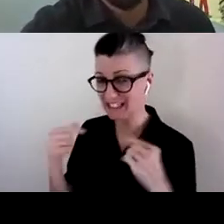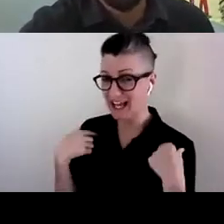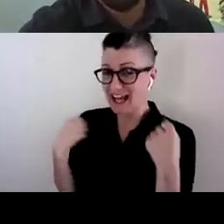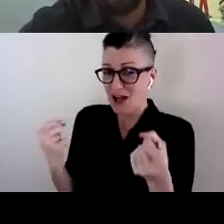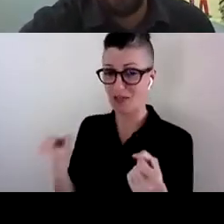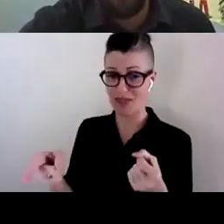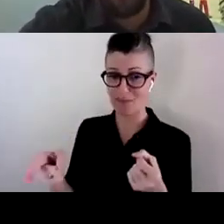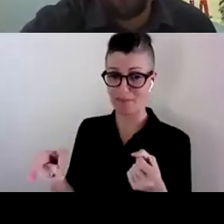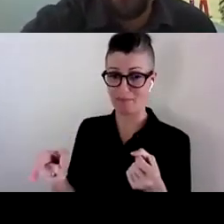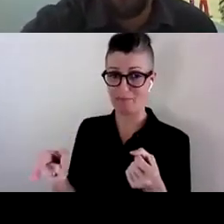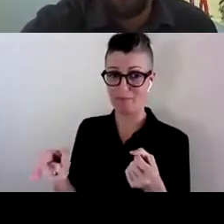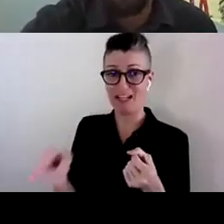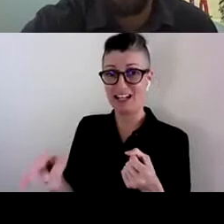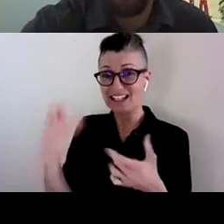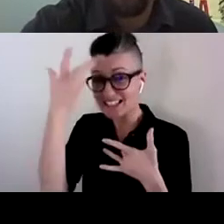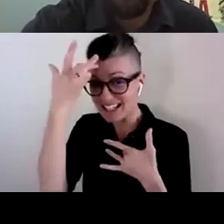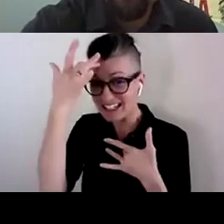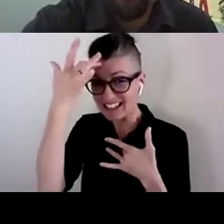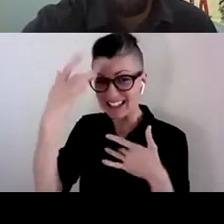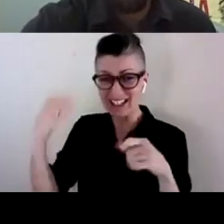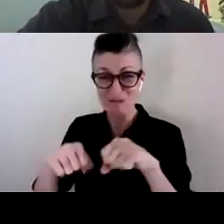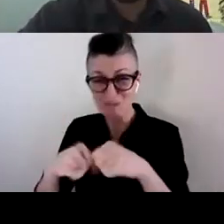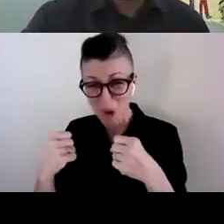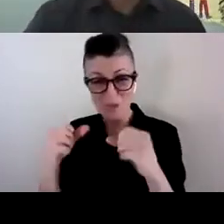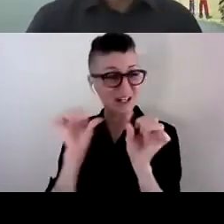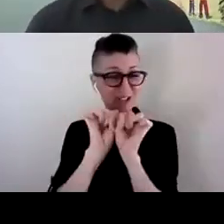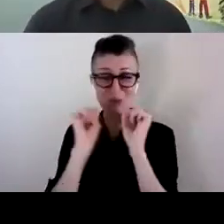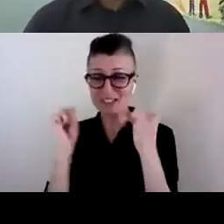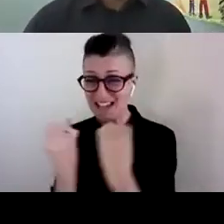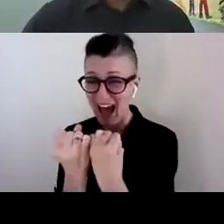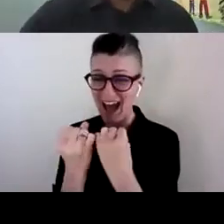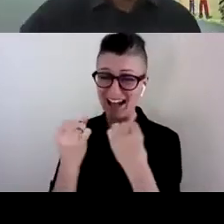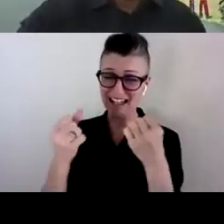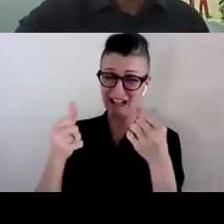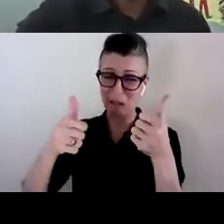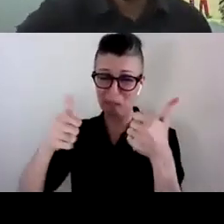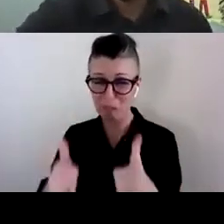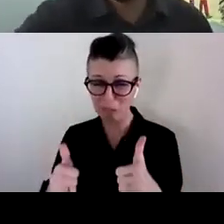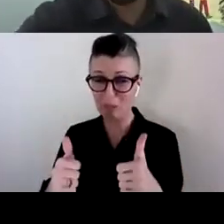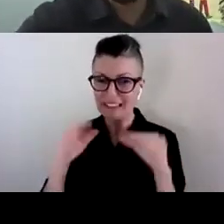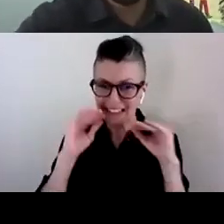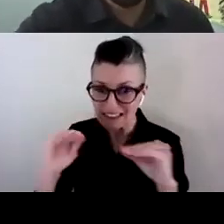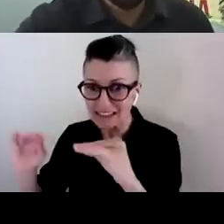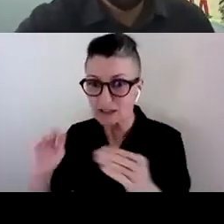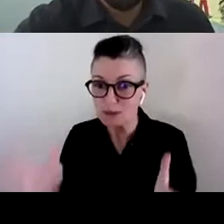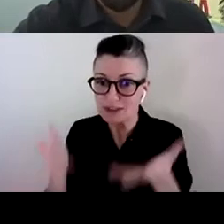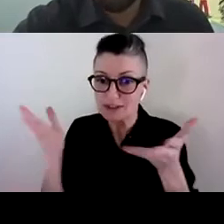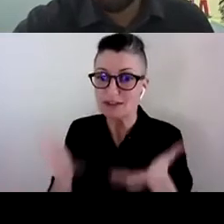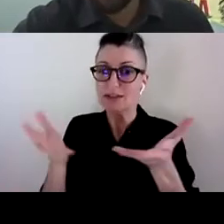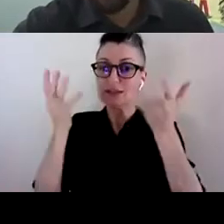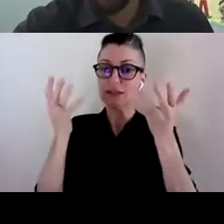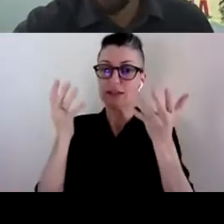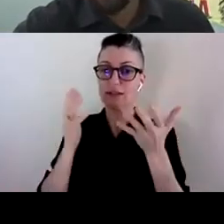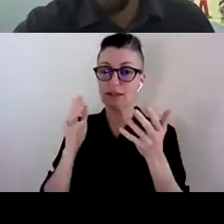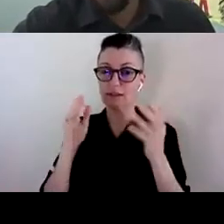a broken, sick society. And for education to be healing, for it to be